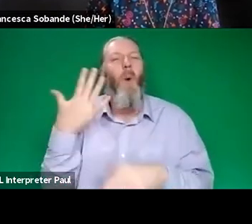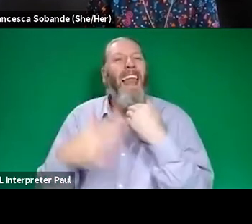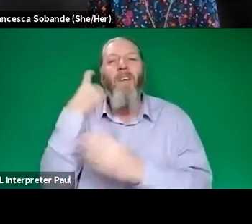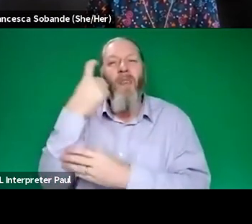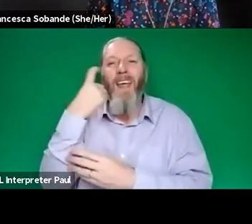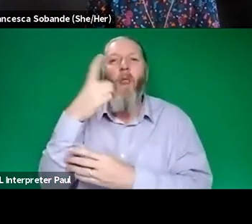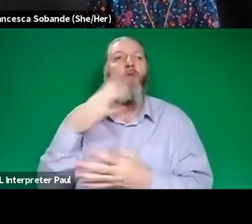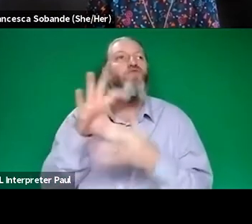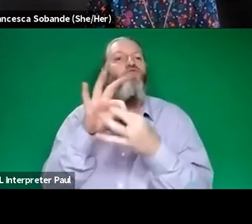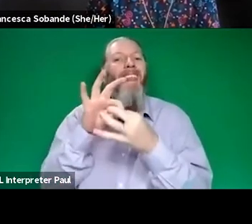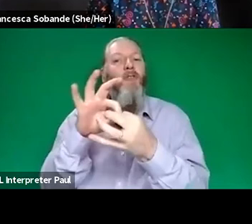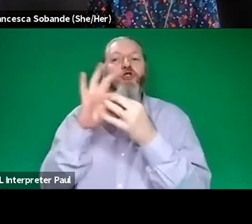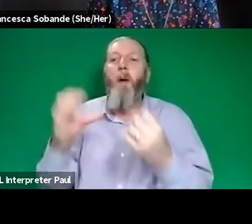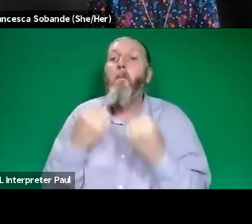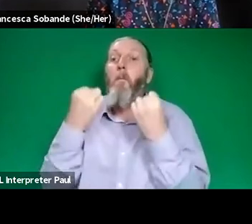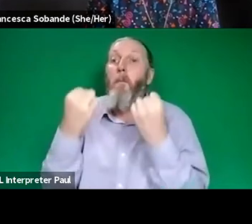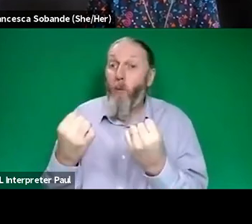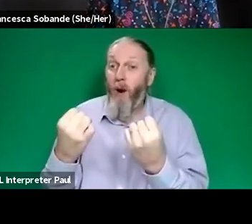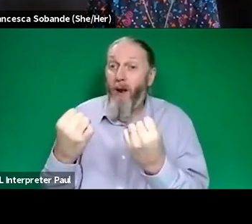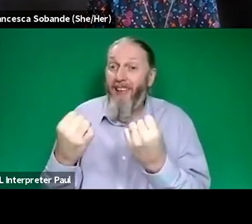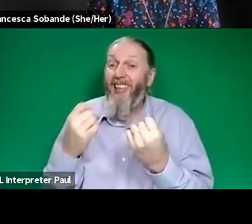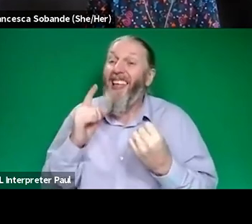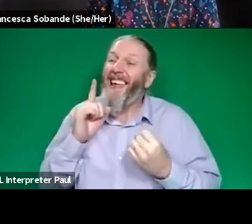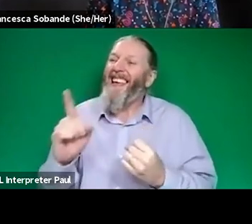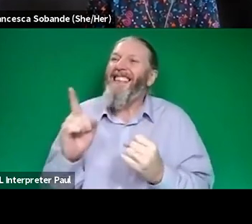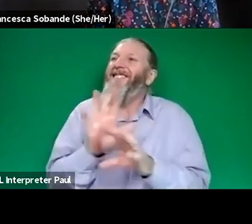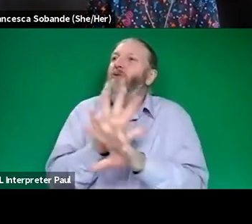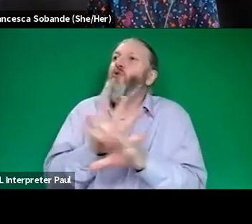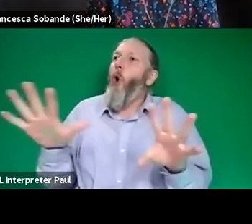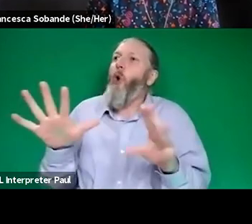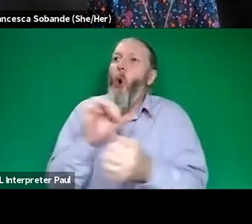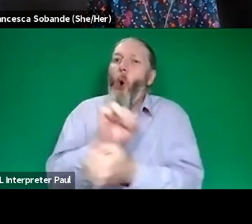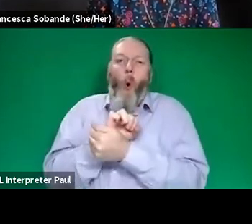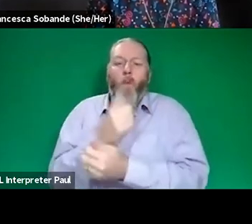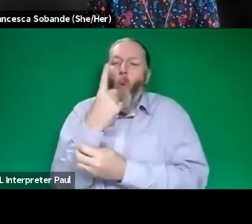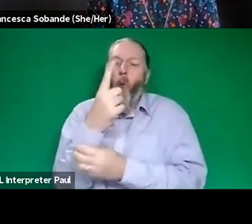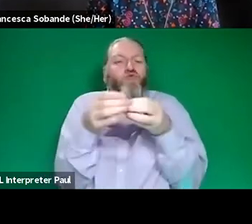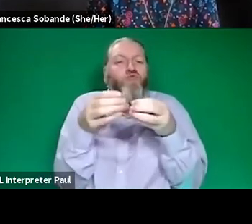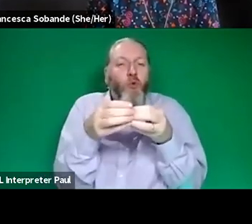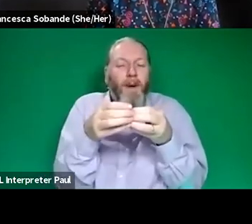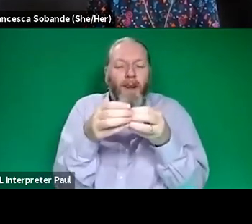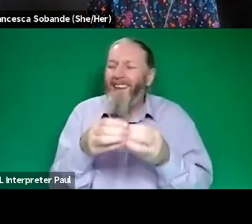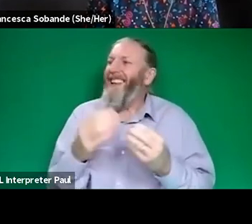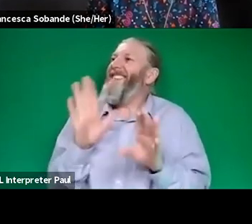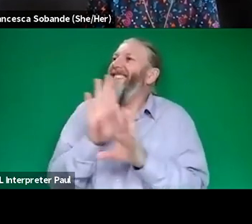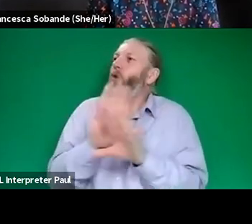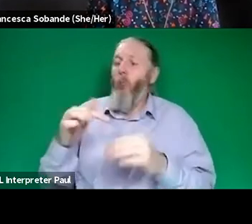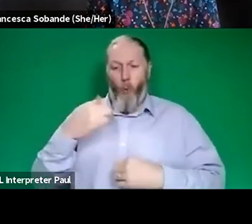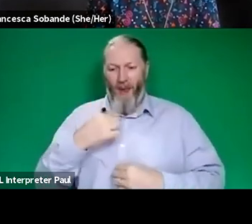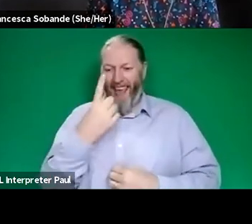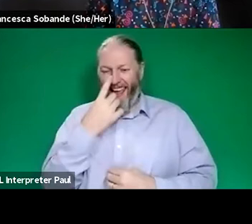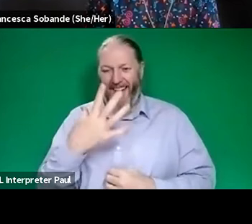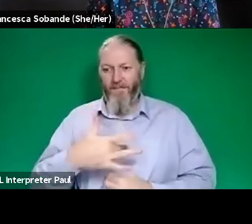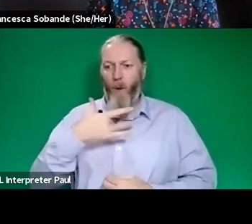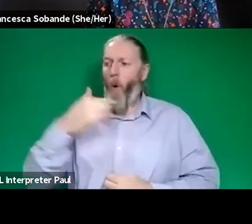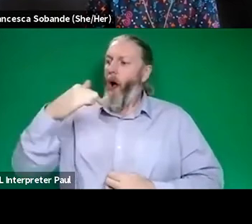ownership, something that is a solidarity-based action, something that goes beyond the need to view ourselves as distinct and our oppressions as distinct.